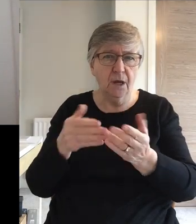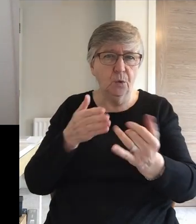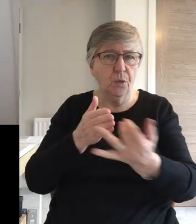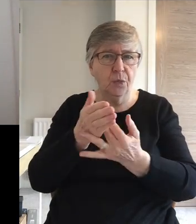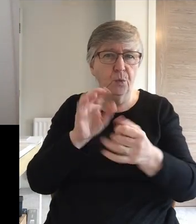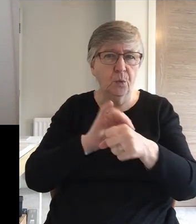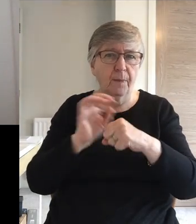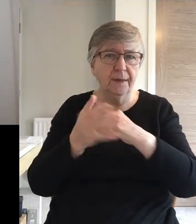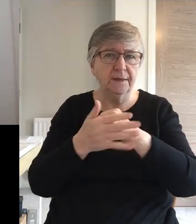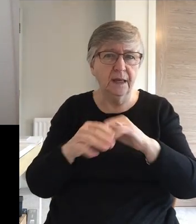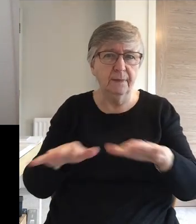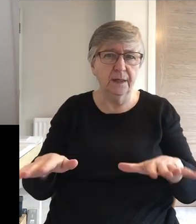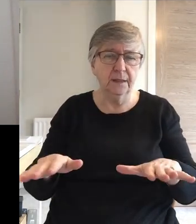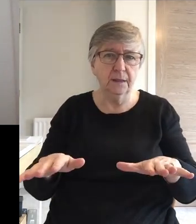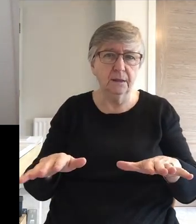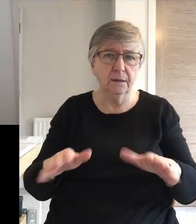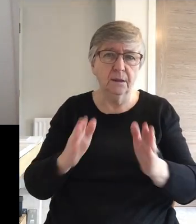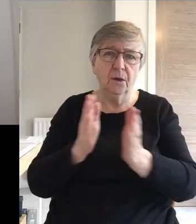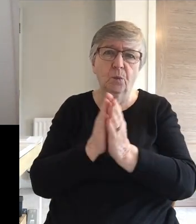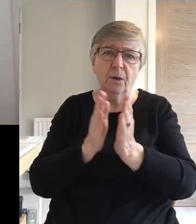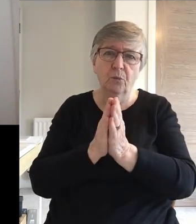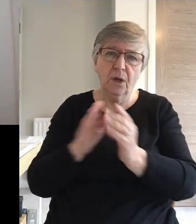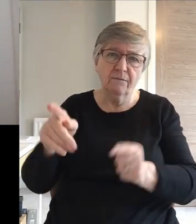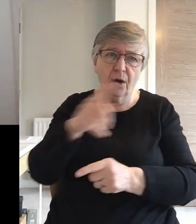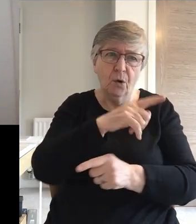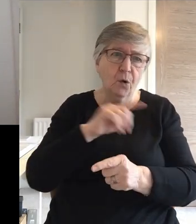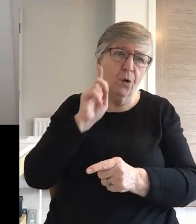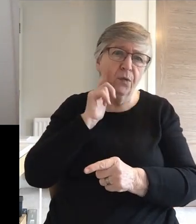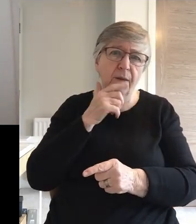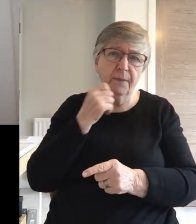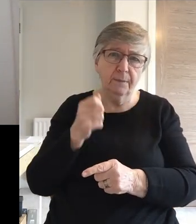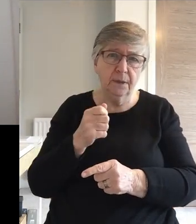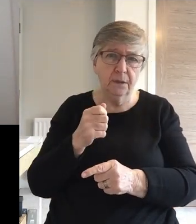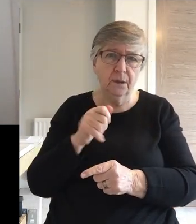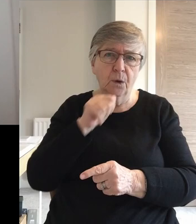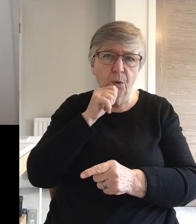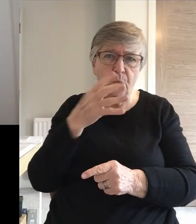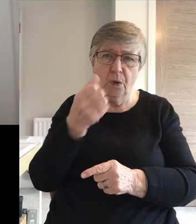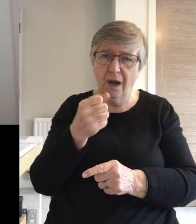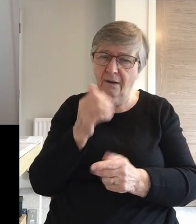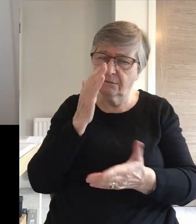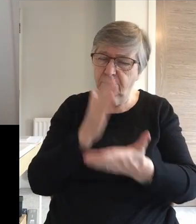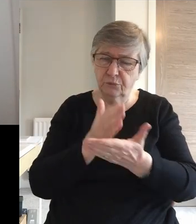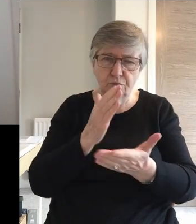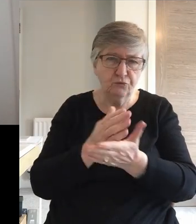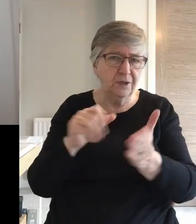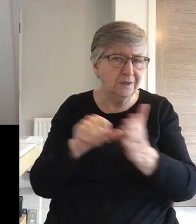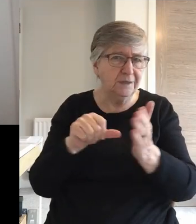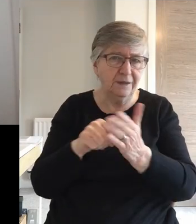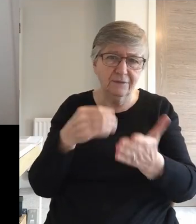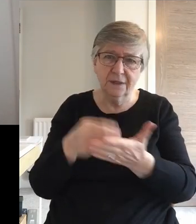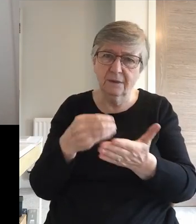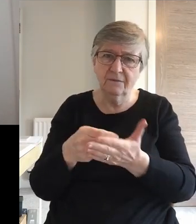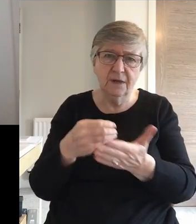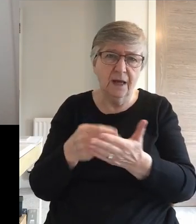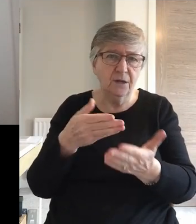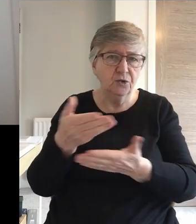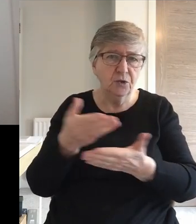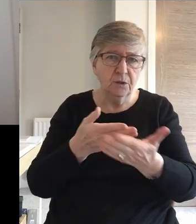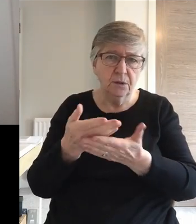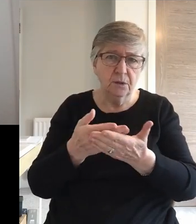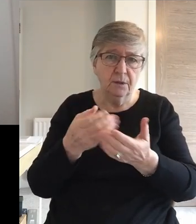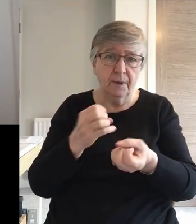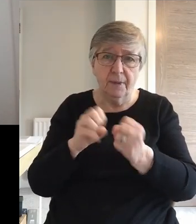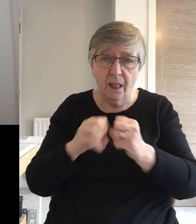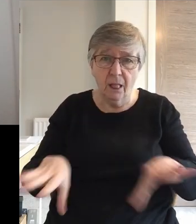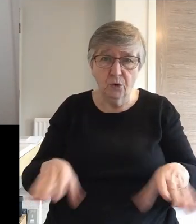We pray for all those for whom the pandemic has brought real financial hardship through loss of jobs,